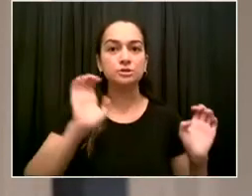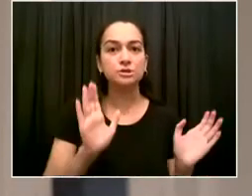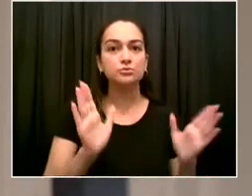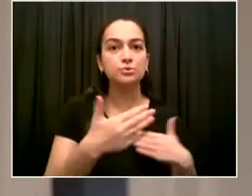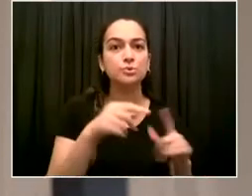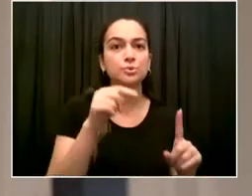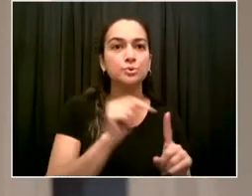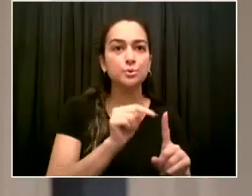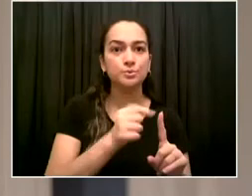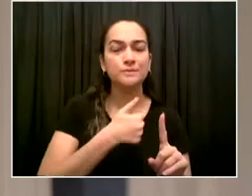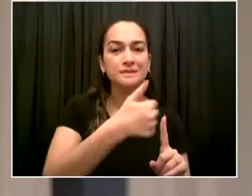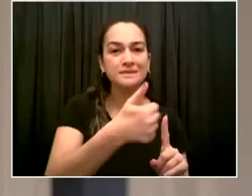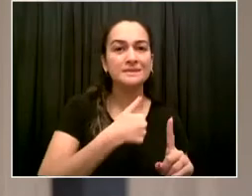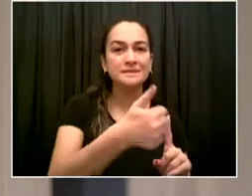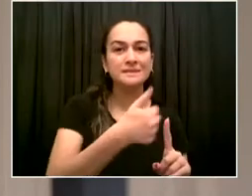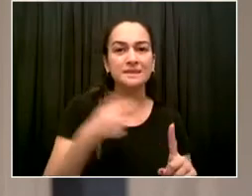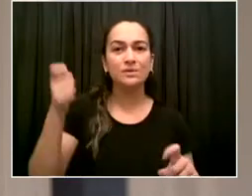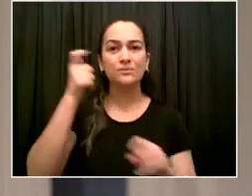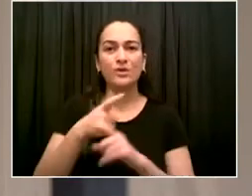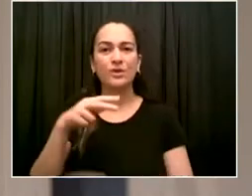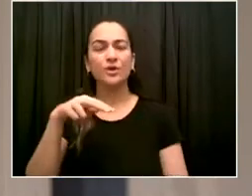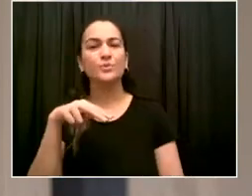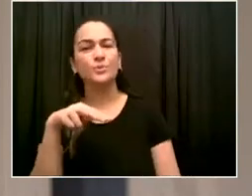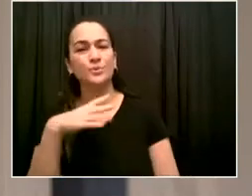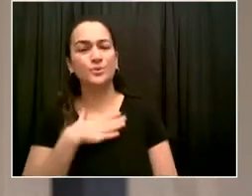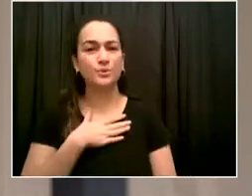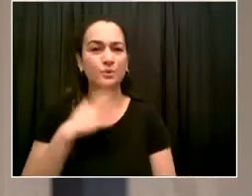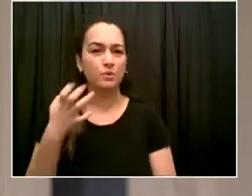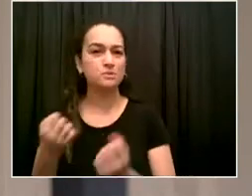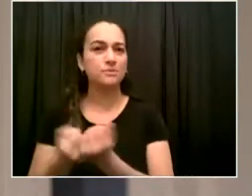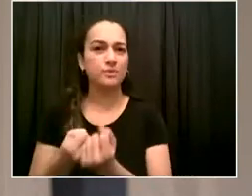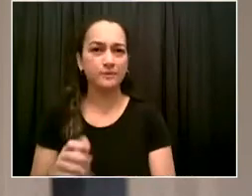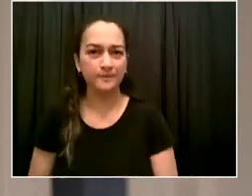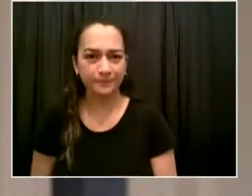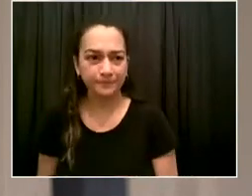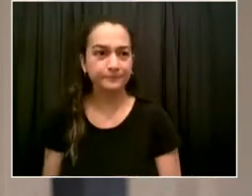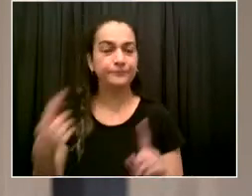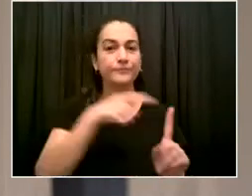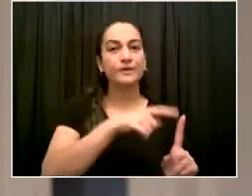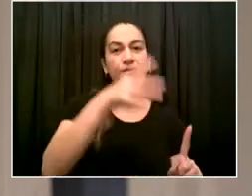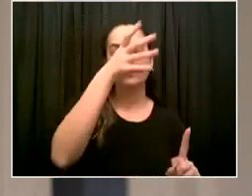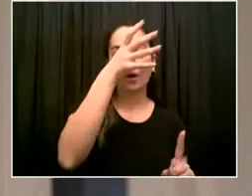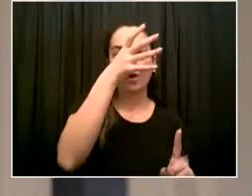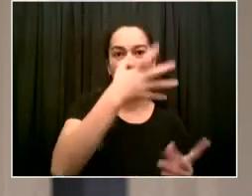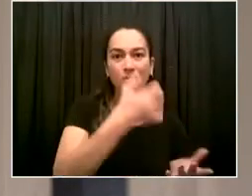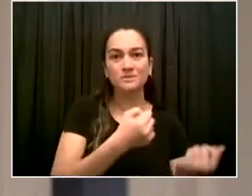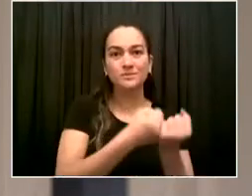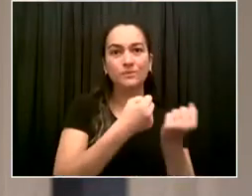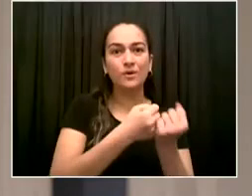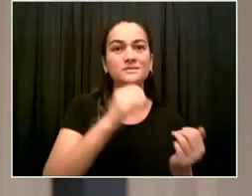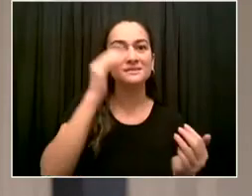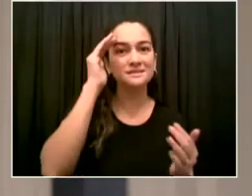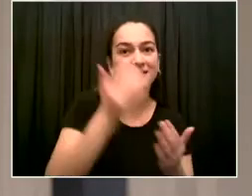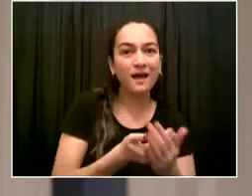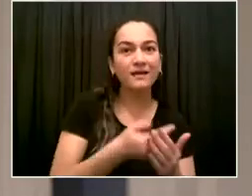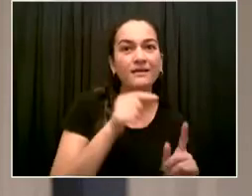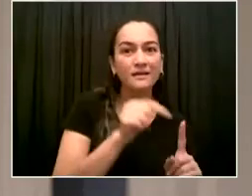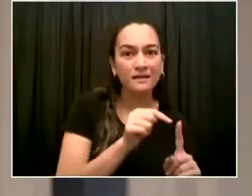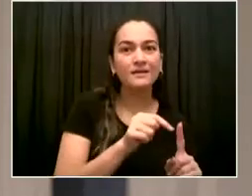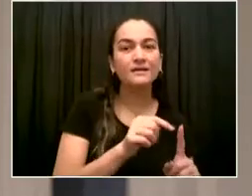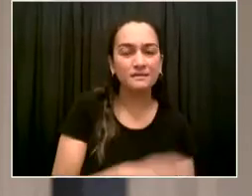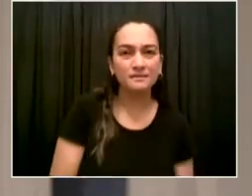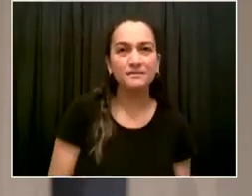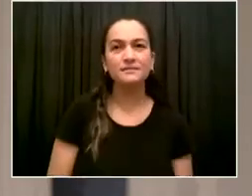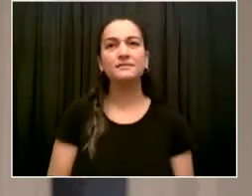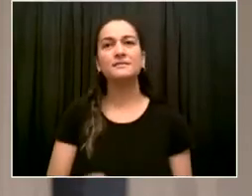misuse. There was also an elderly woman growing fearful of her adult son's episodes, but she